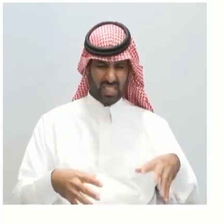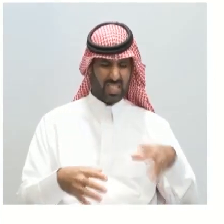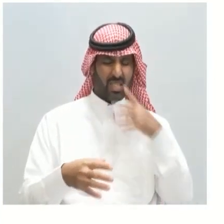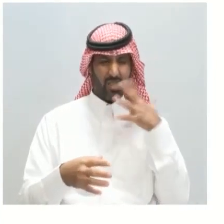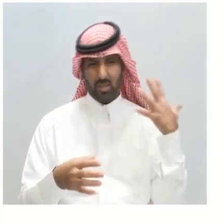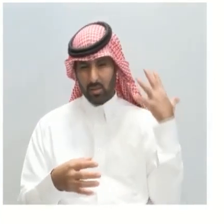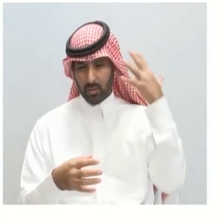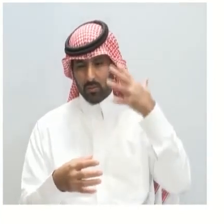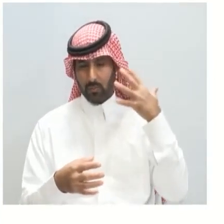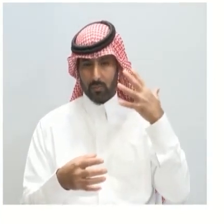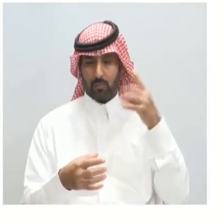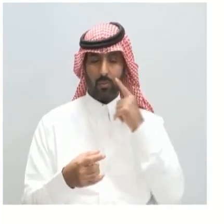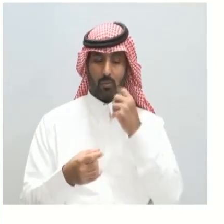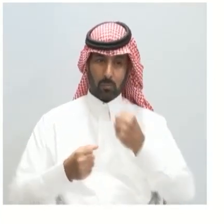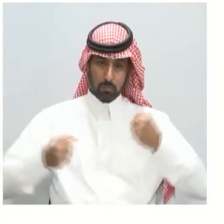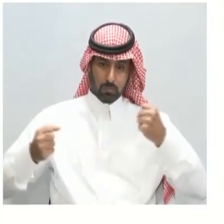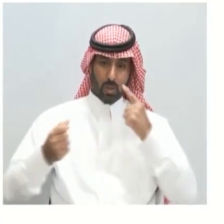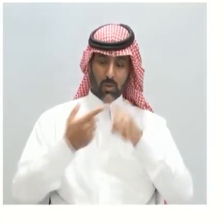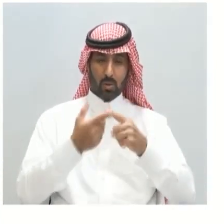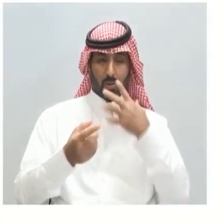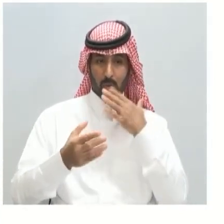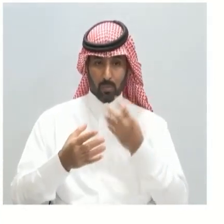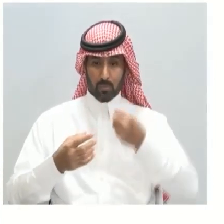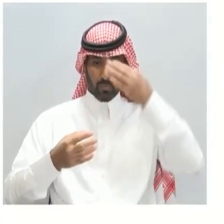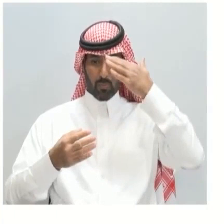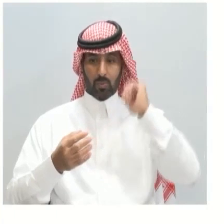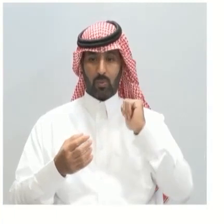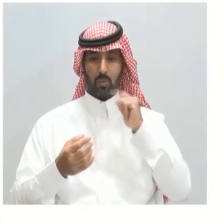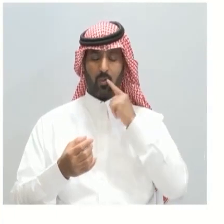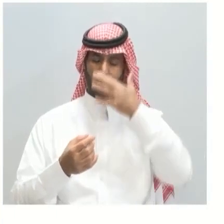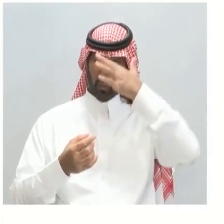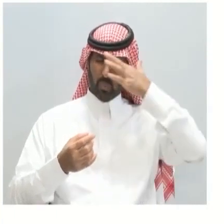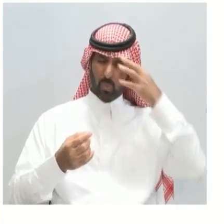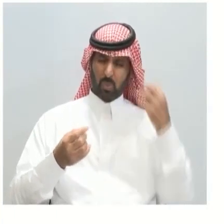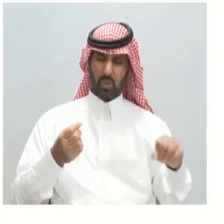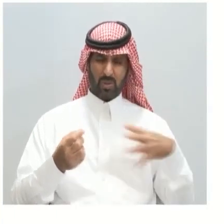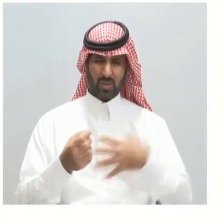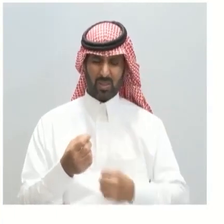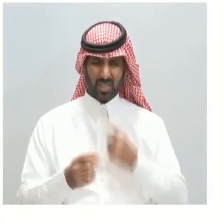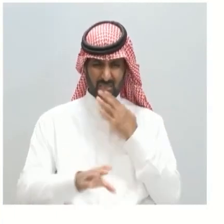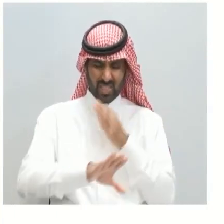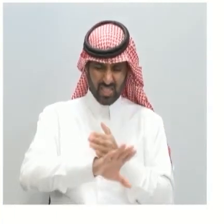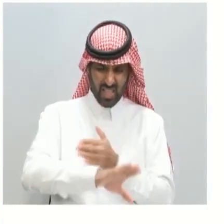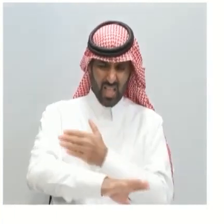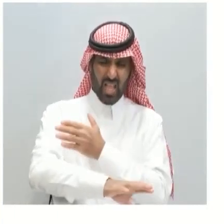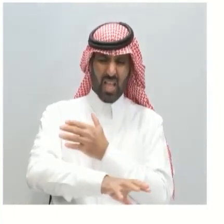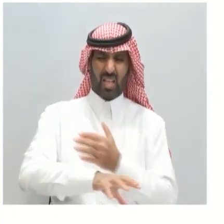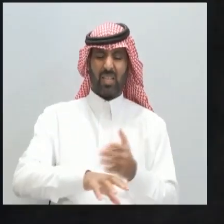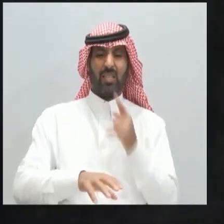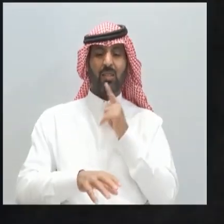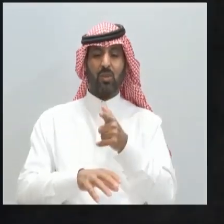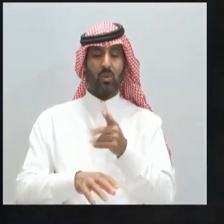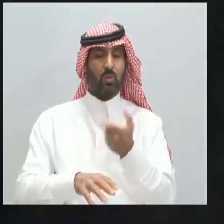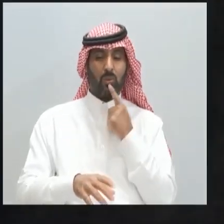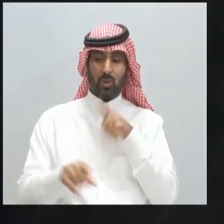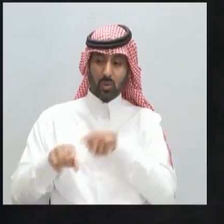dizzy, get fat, get full. Also the adjective hot, hungry, late. For example, you're saying